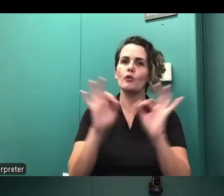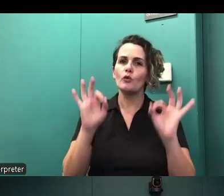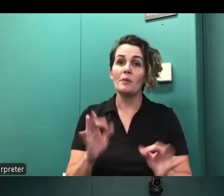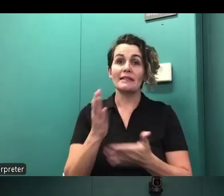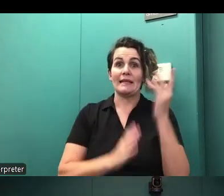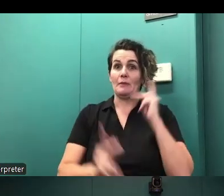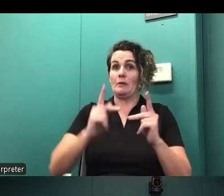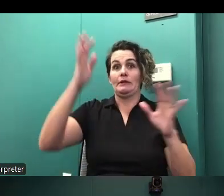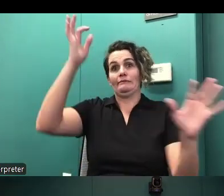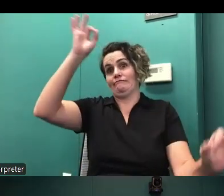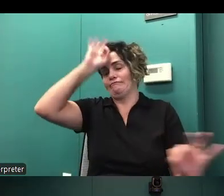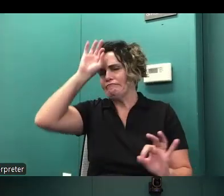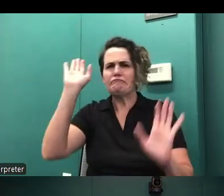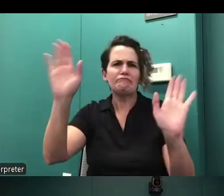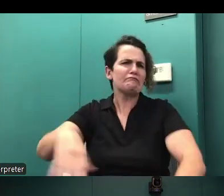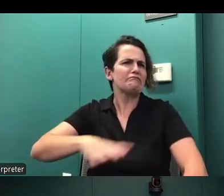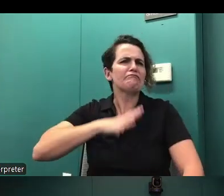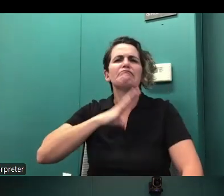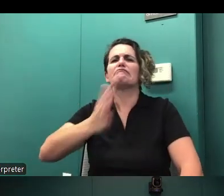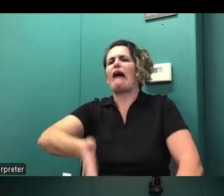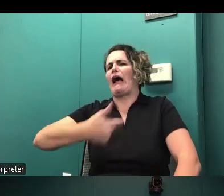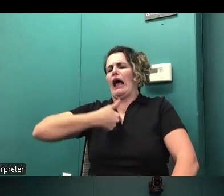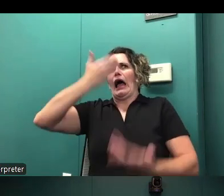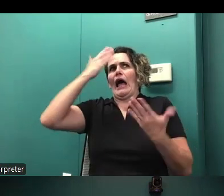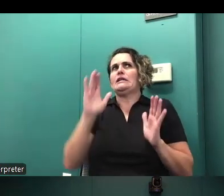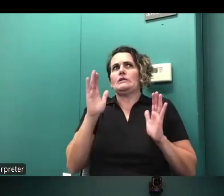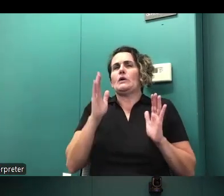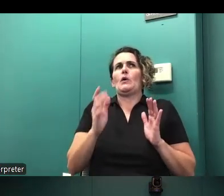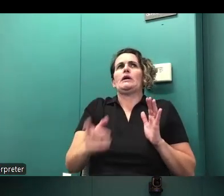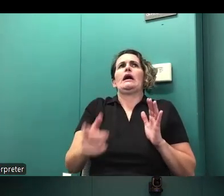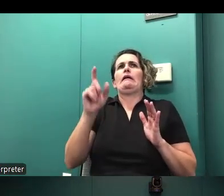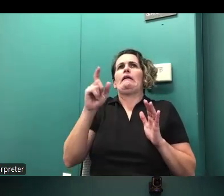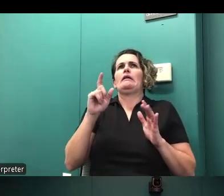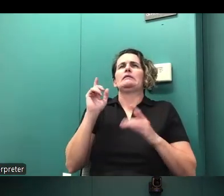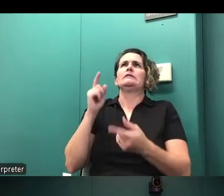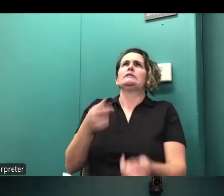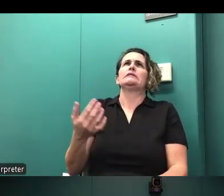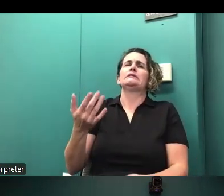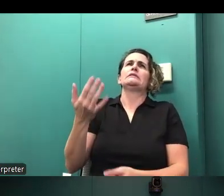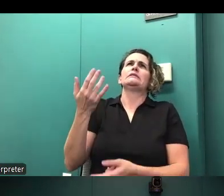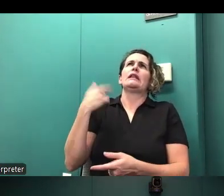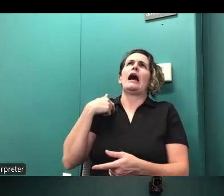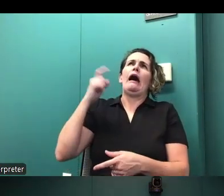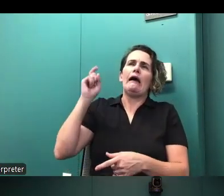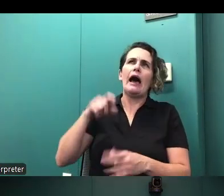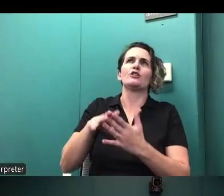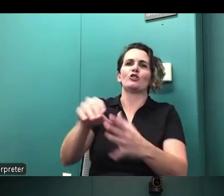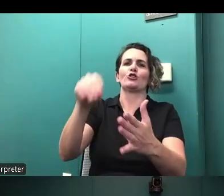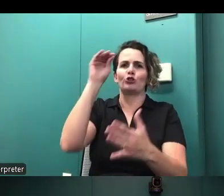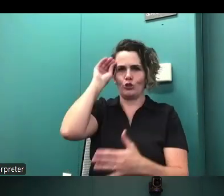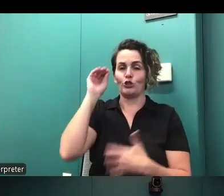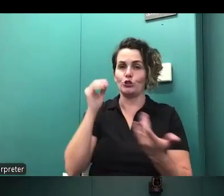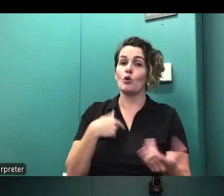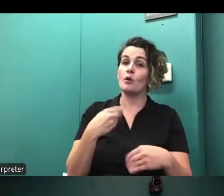that do not know how to do that, and that's okay. I didn't know until I had to learn, and then I learned, right? And then we're going to